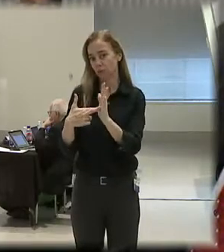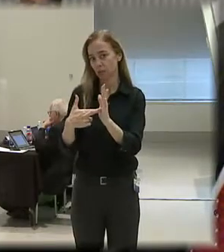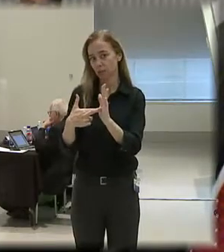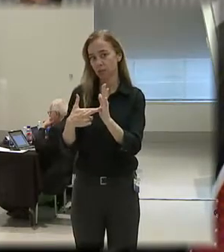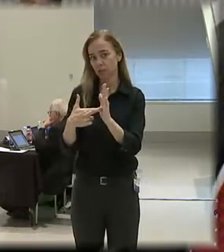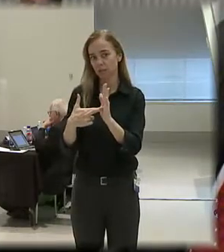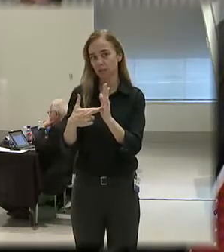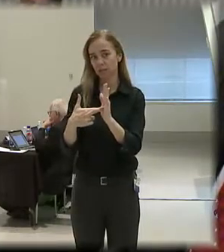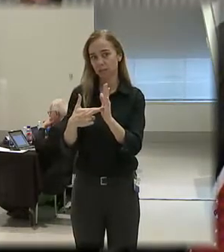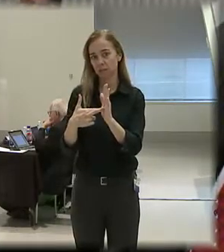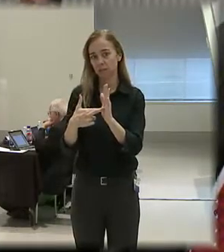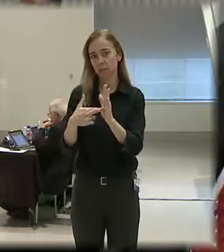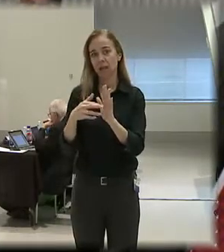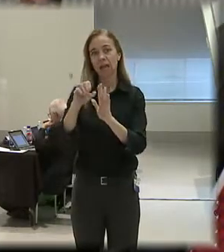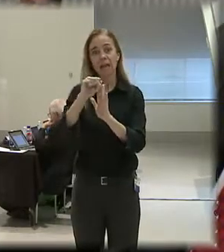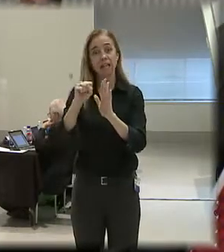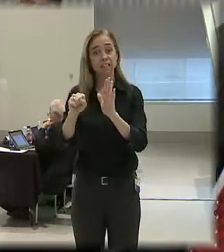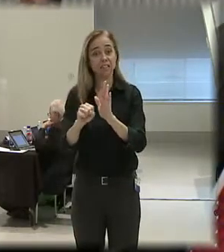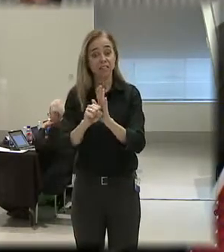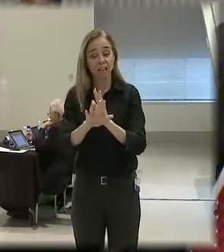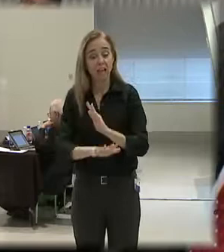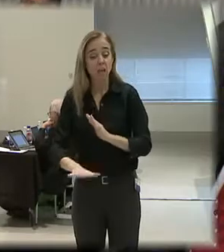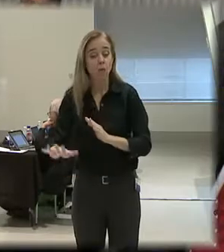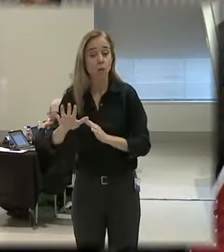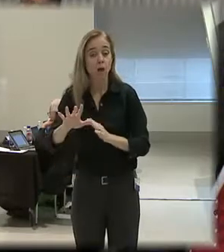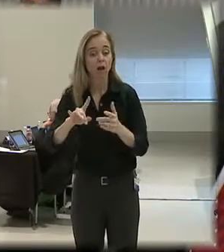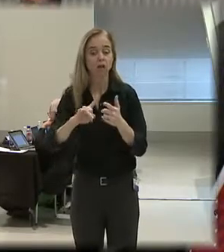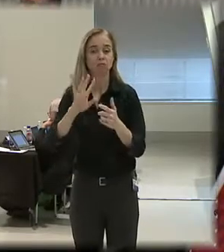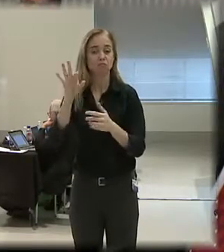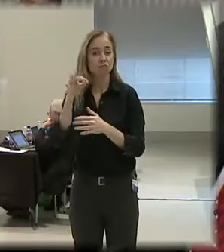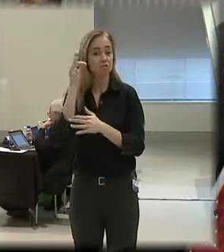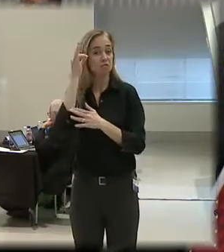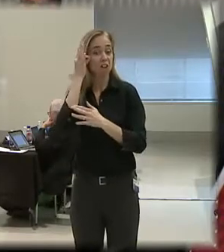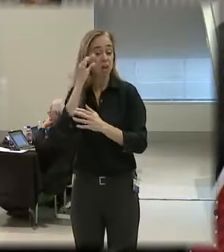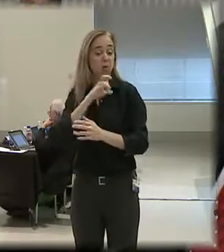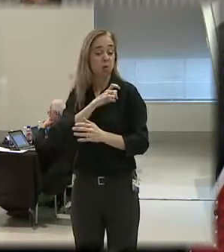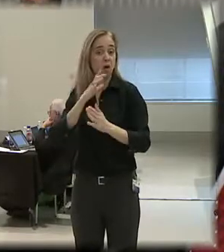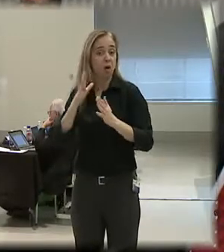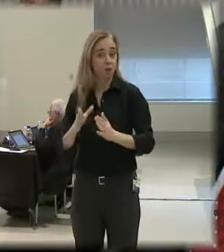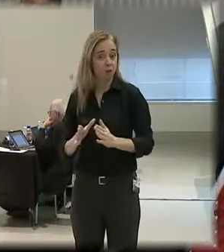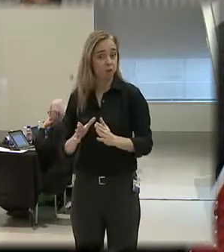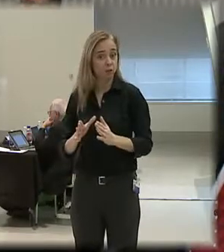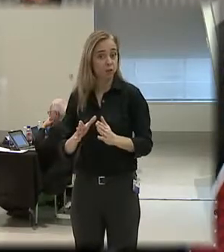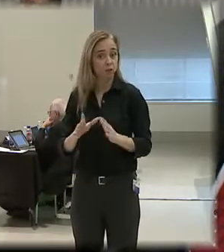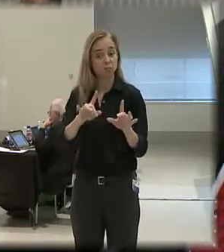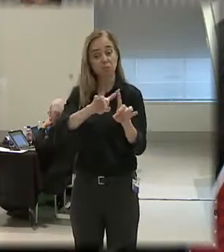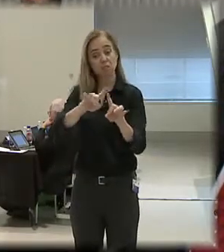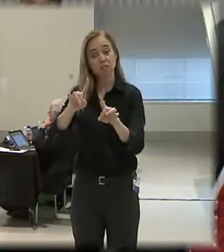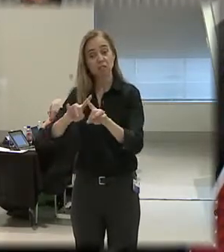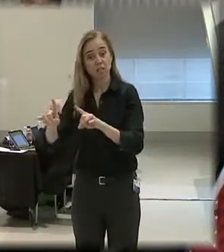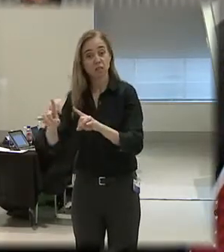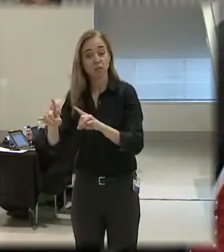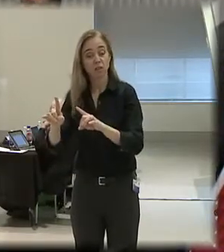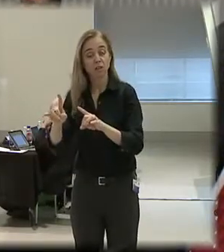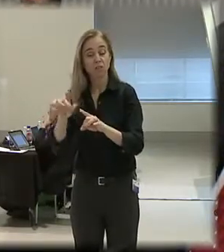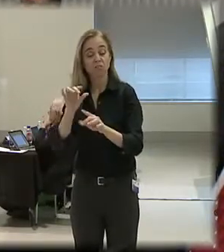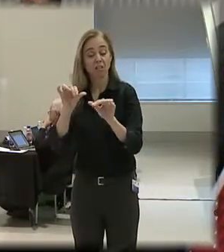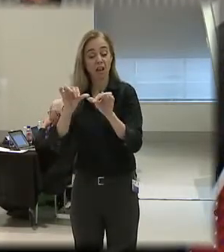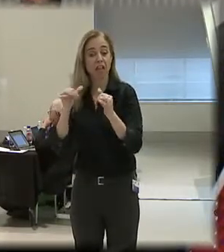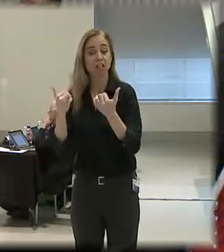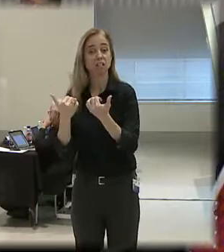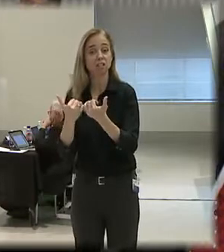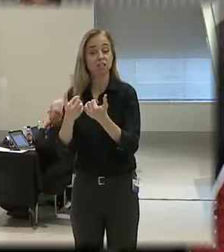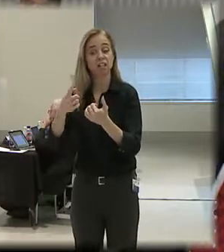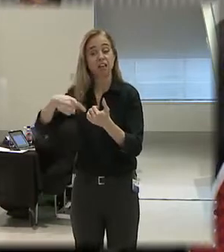our statewide federal officers in this and agents in this profession are governed by rules